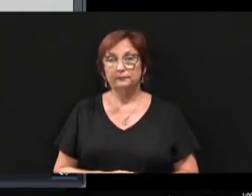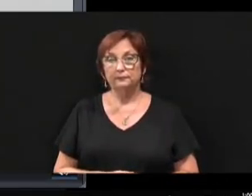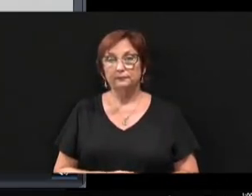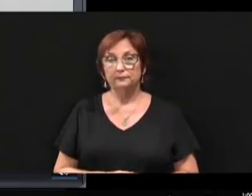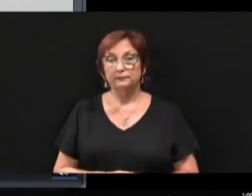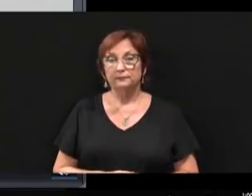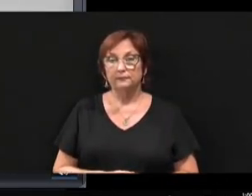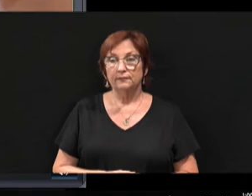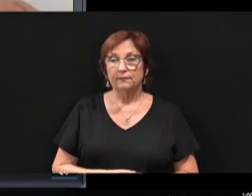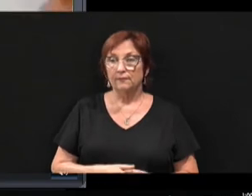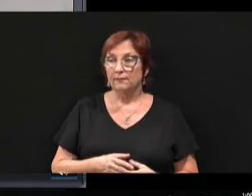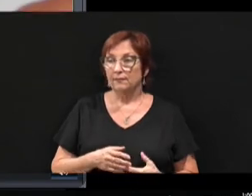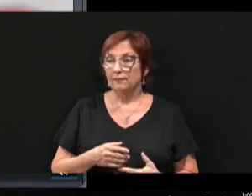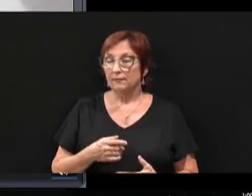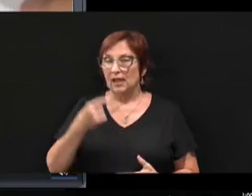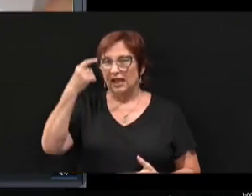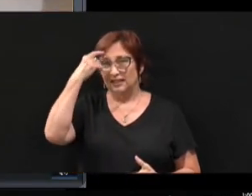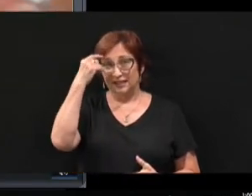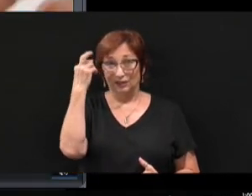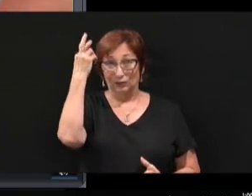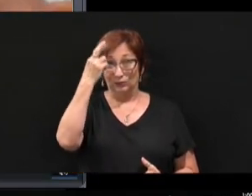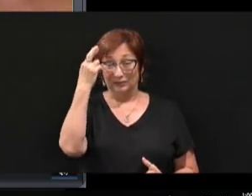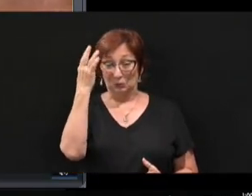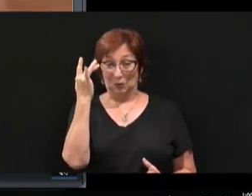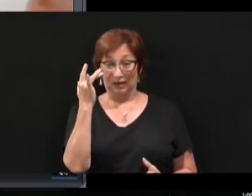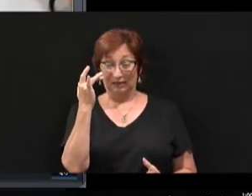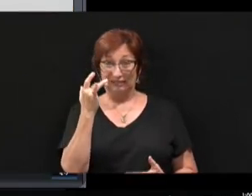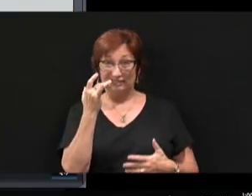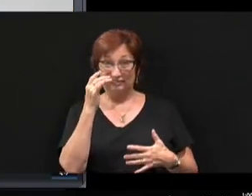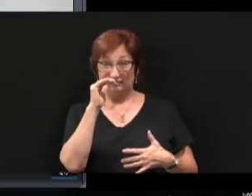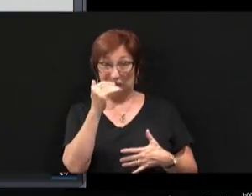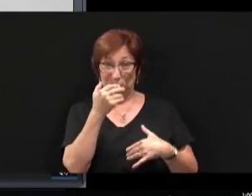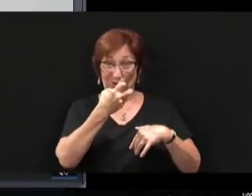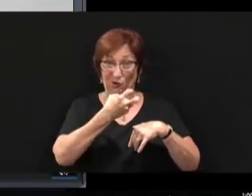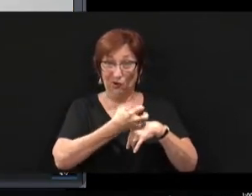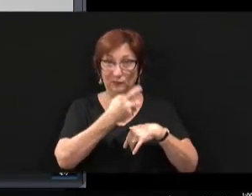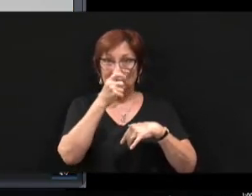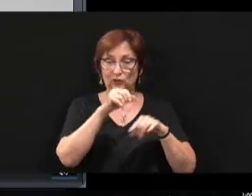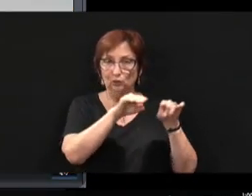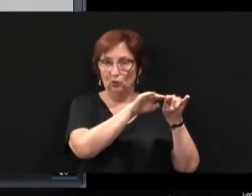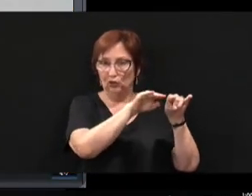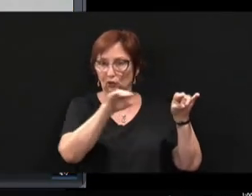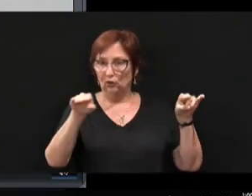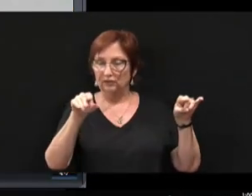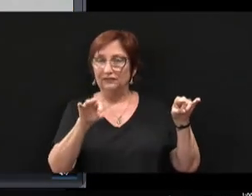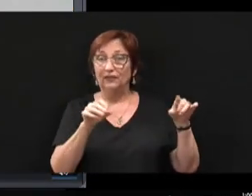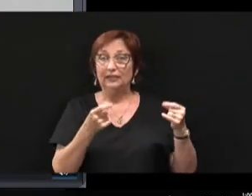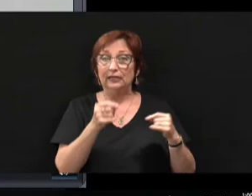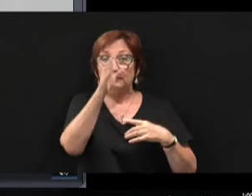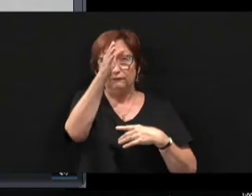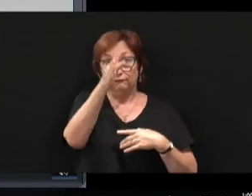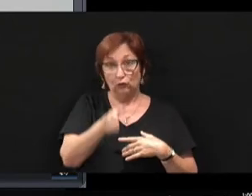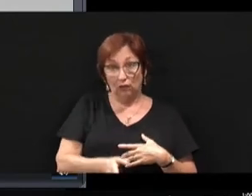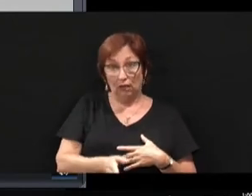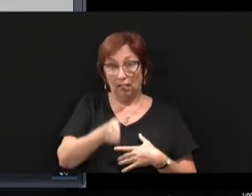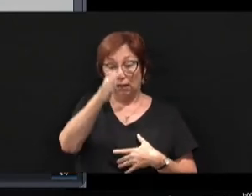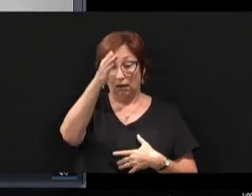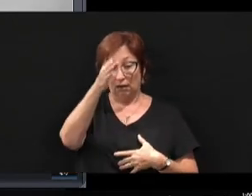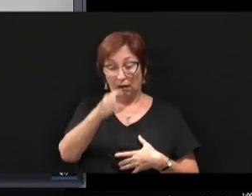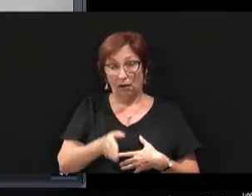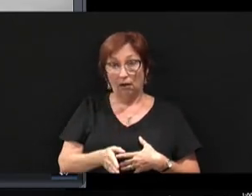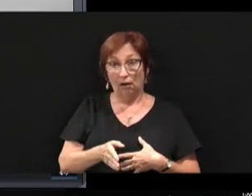I think the reason that it seems hard is because they're going across. So if I did it vertically, I